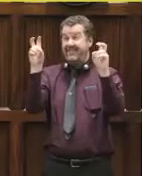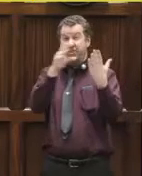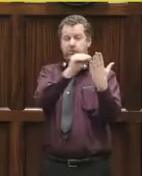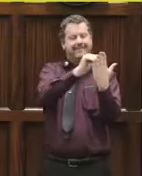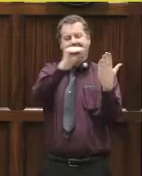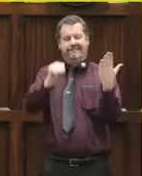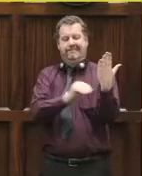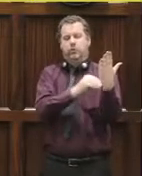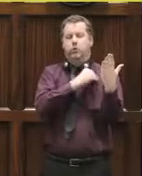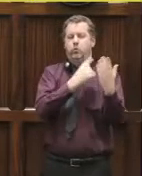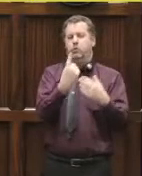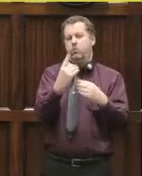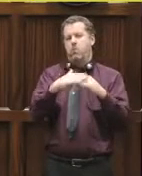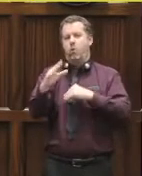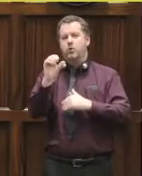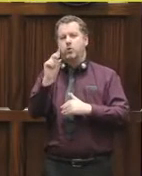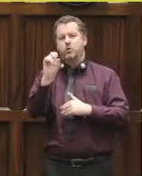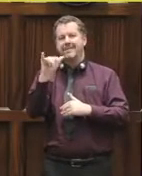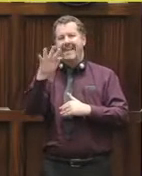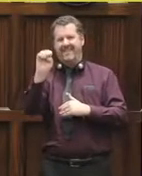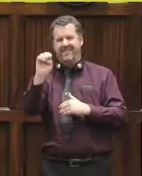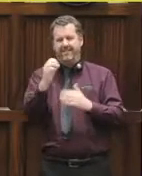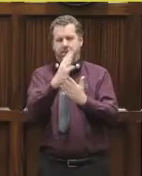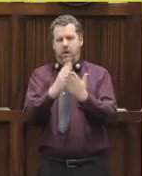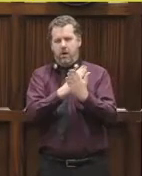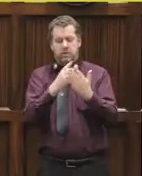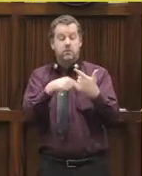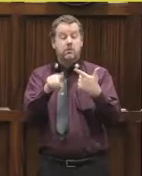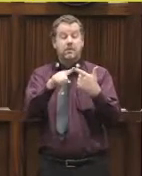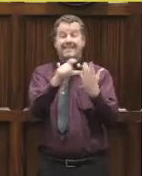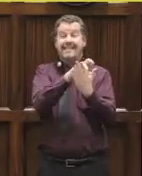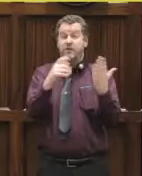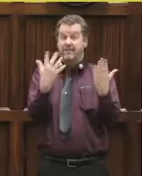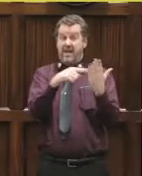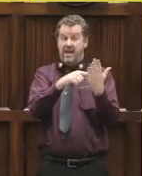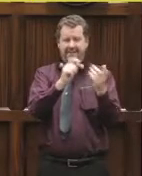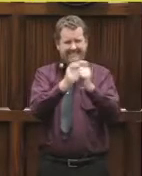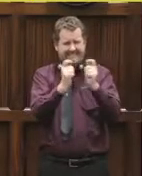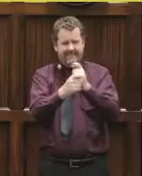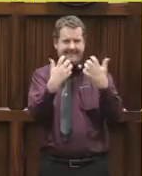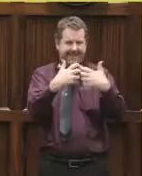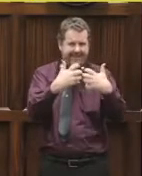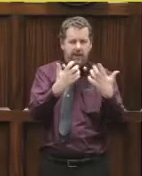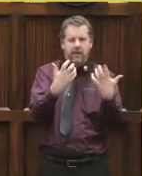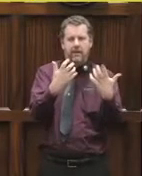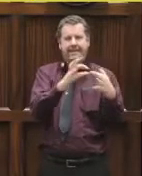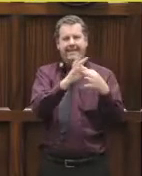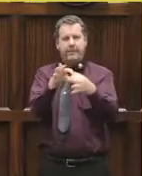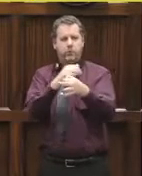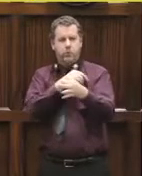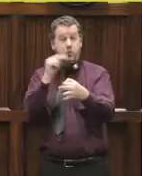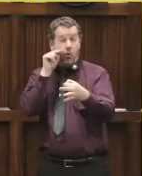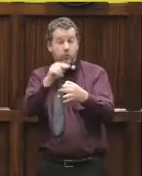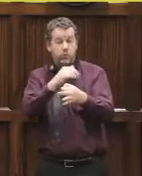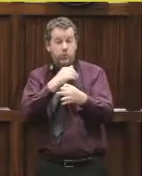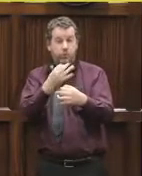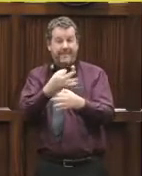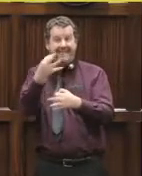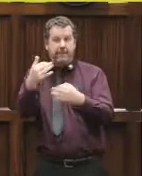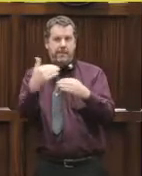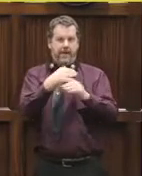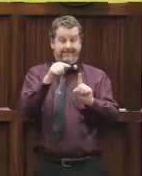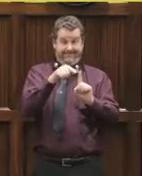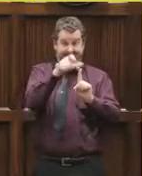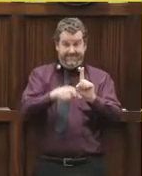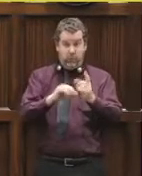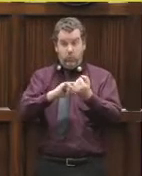section of the bill, a technical recasting of Section 5, regulations in relation to notice to be given by a user of